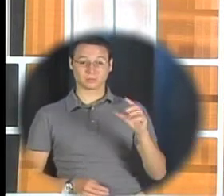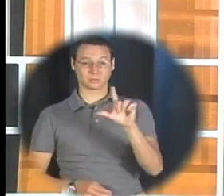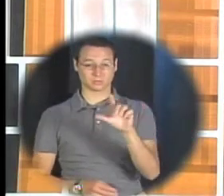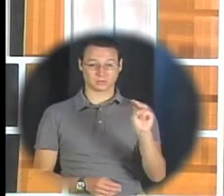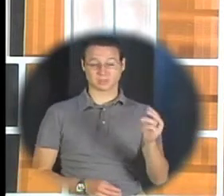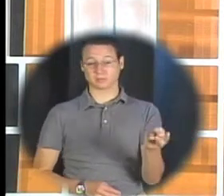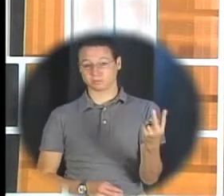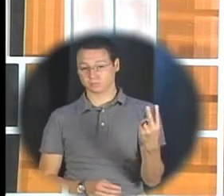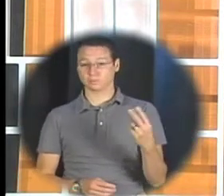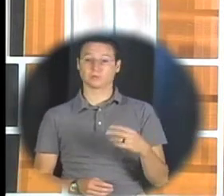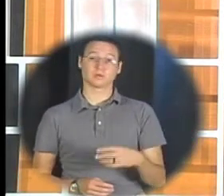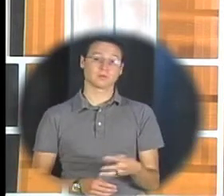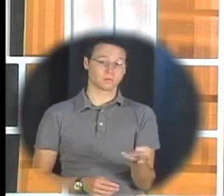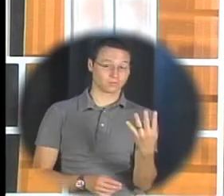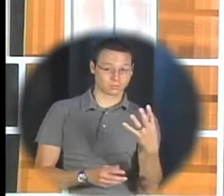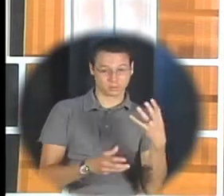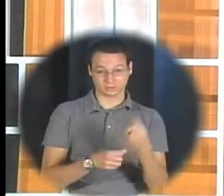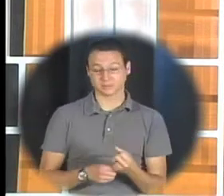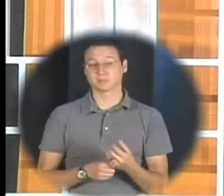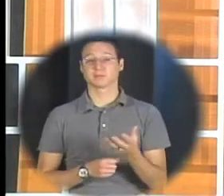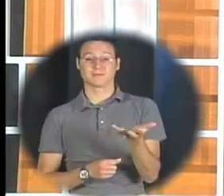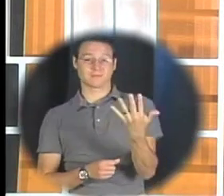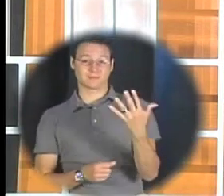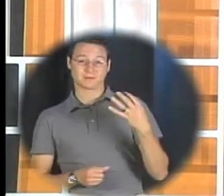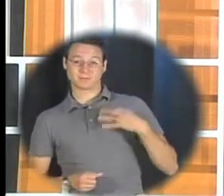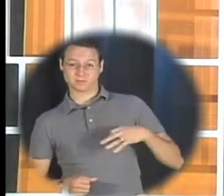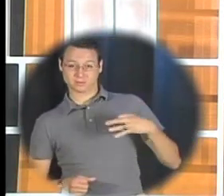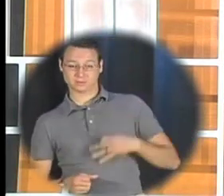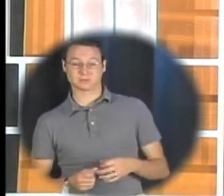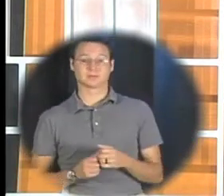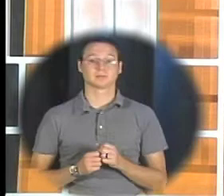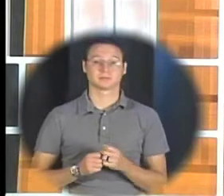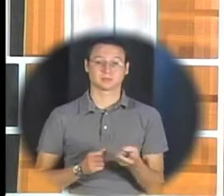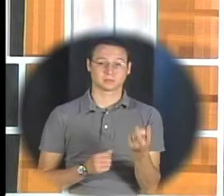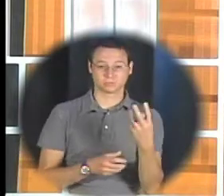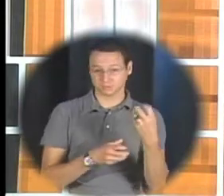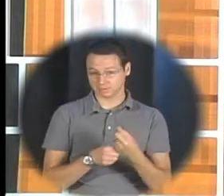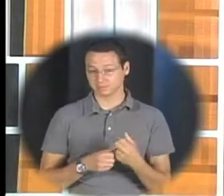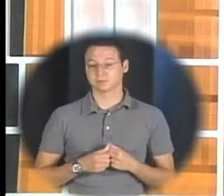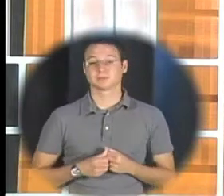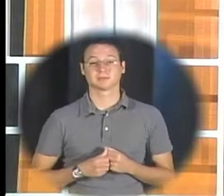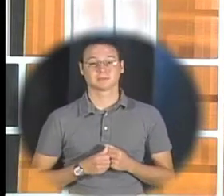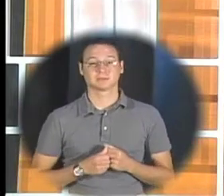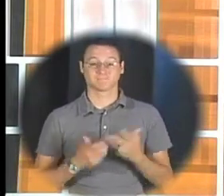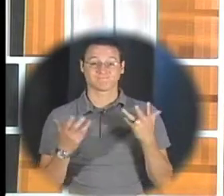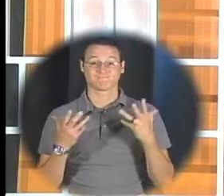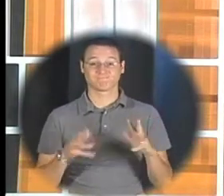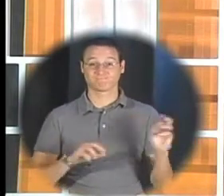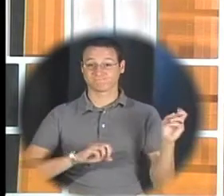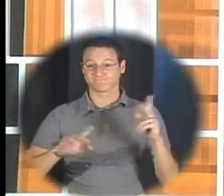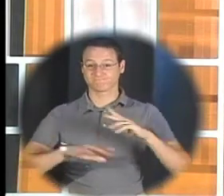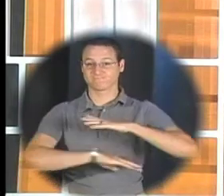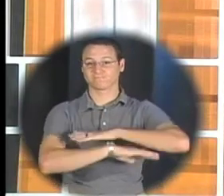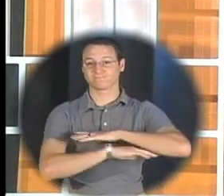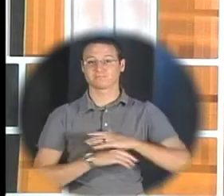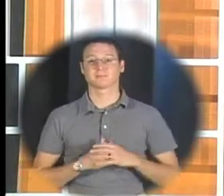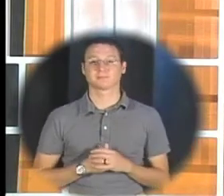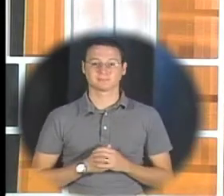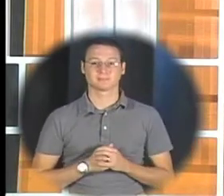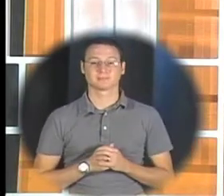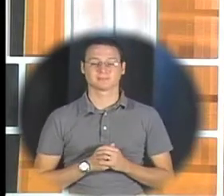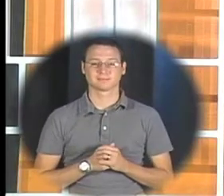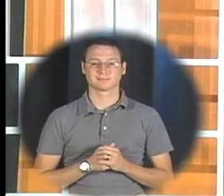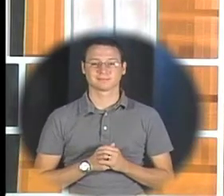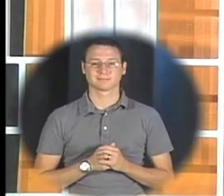interceptions, 5 ground balls. Brenda Mahan, 1 goal, 5 ground balls, 2 interceptions. That's all for me for today, Braves. Now back to Mary, Grace,